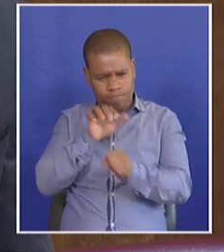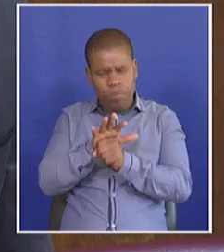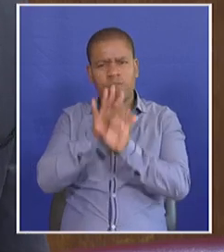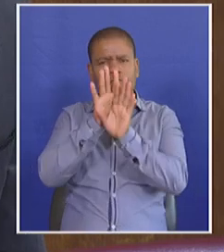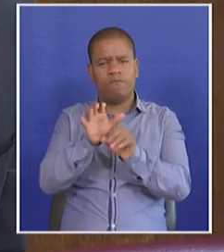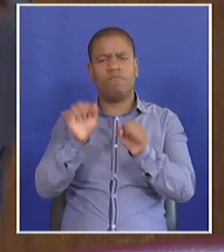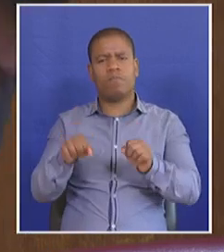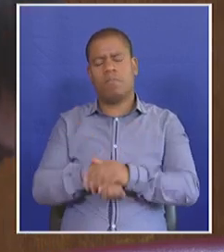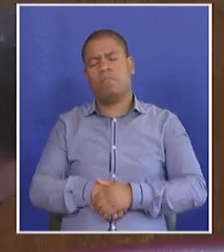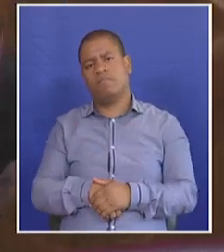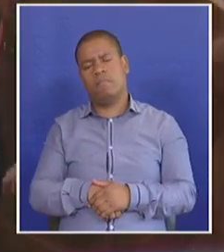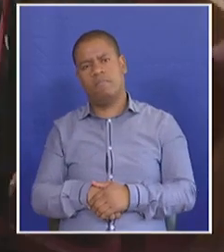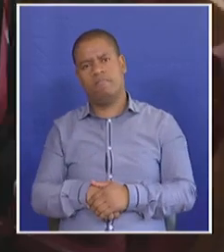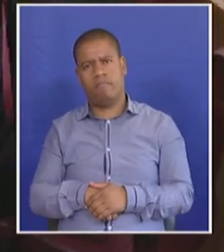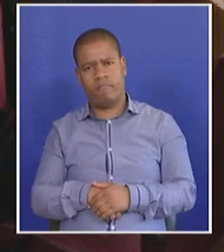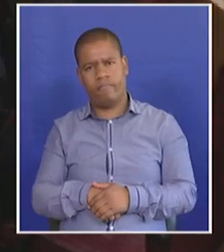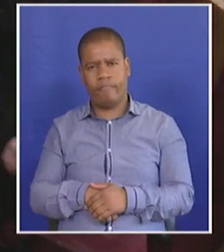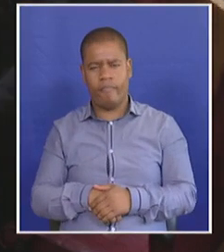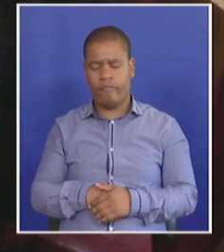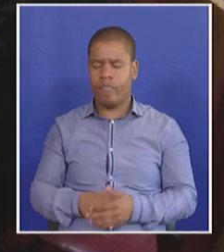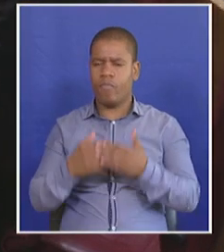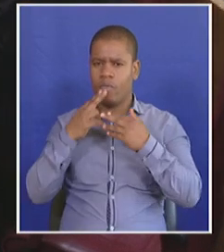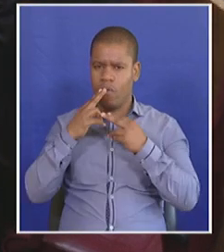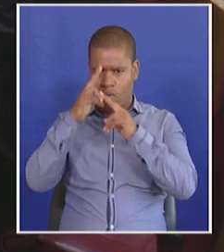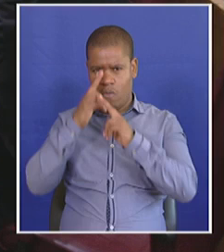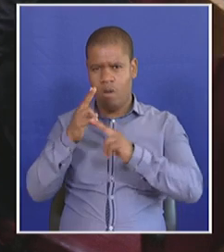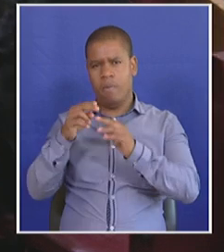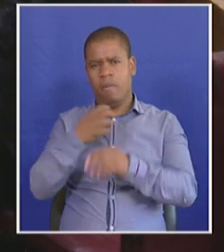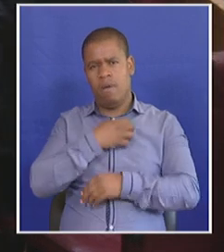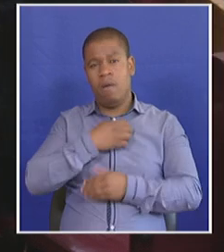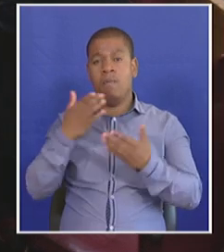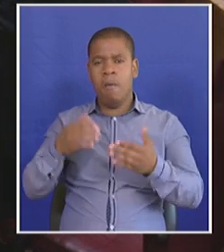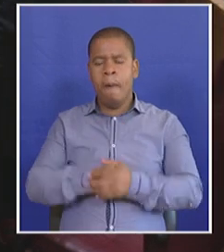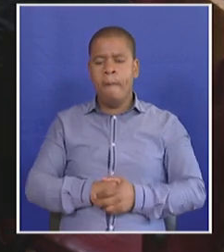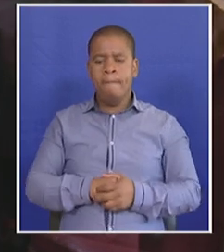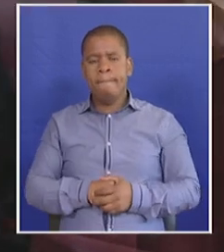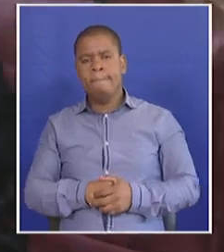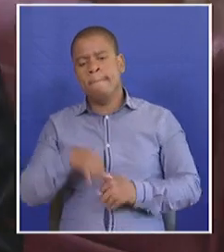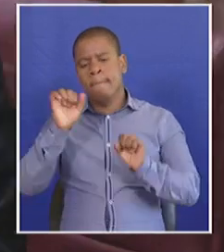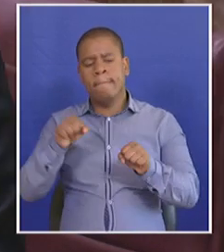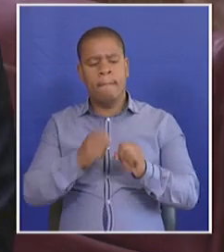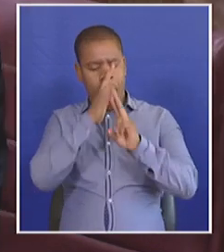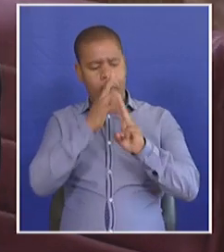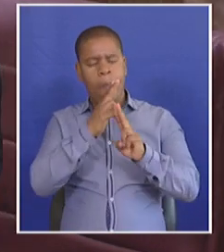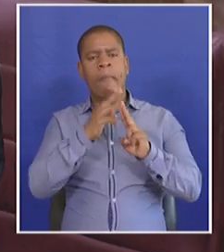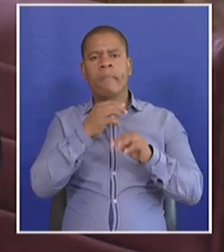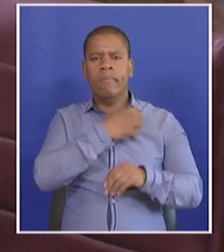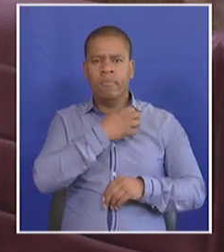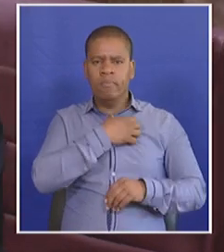Thank you, Chair. Honourable Minister. Chairperson, I mean, with respect to the honourable member, it's a bit of